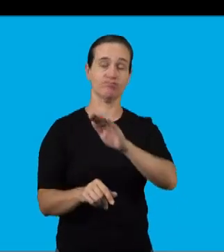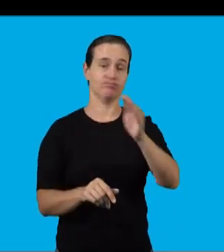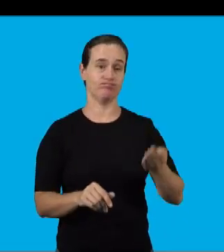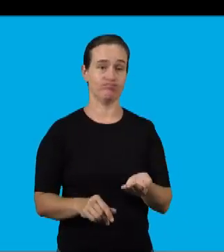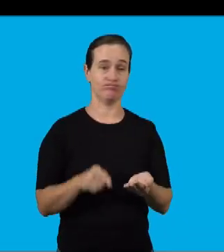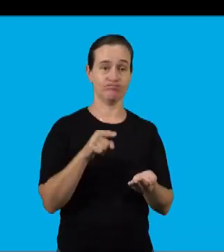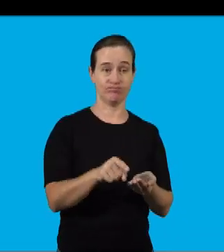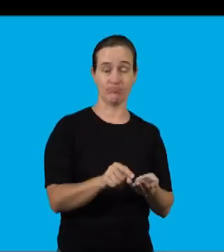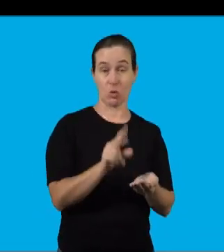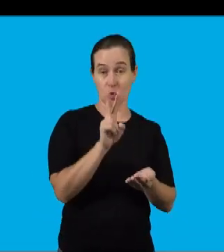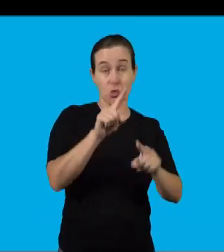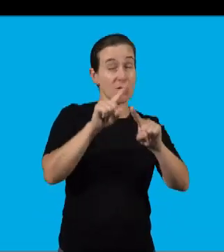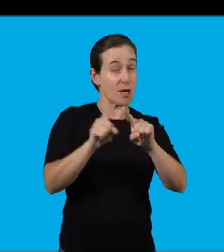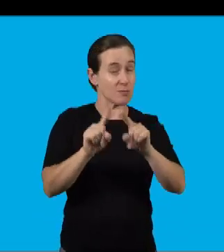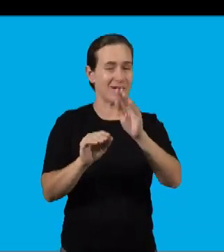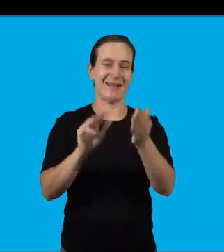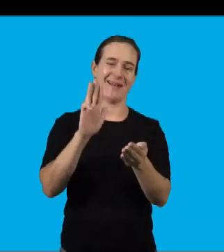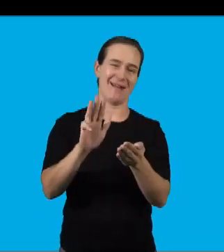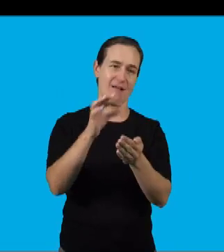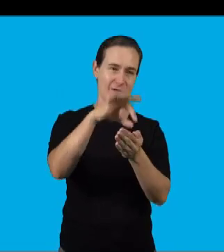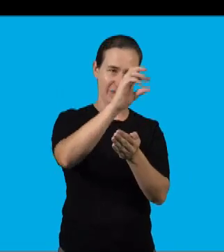in the bracket we have 2 multiplied by 9,